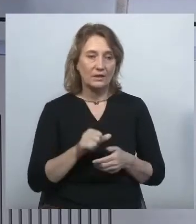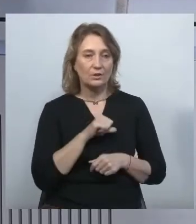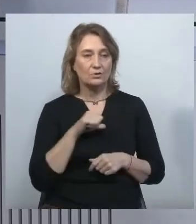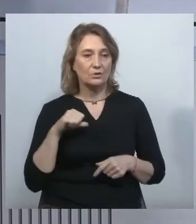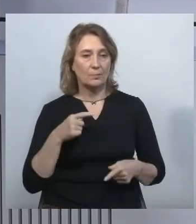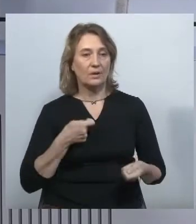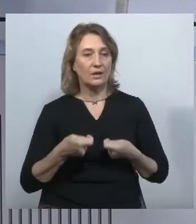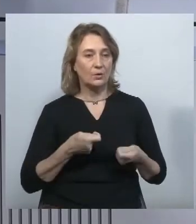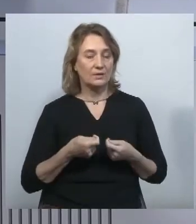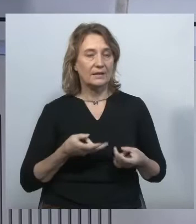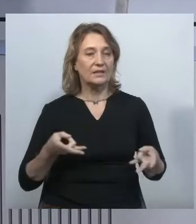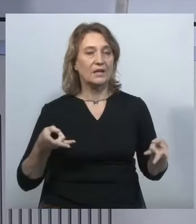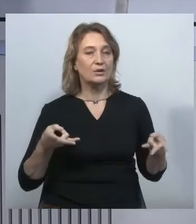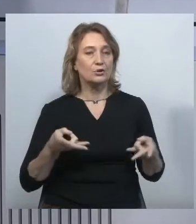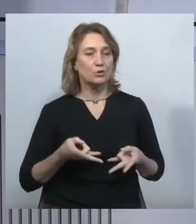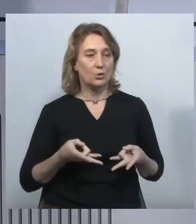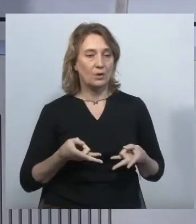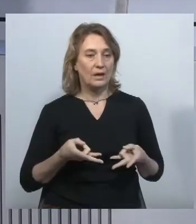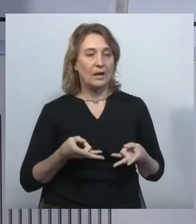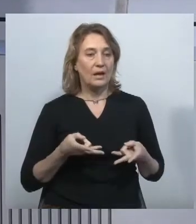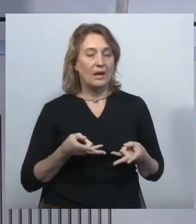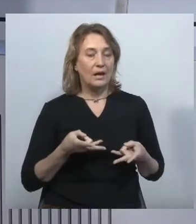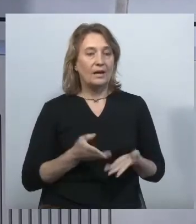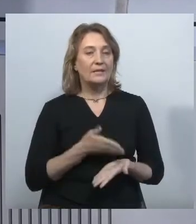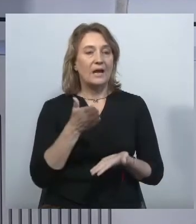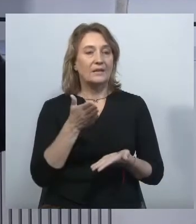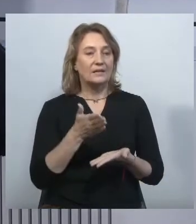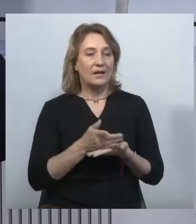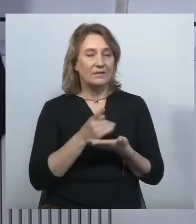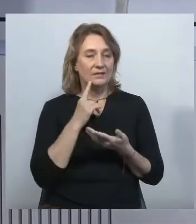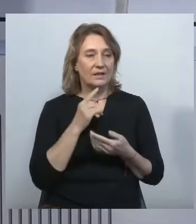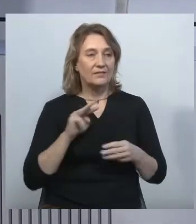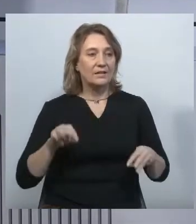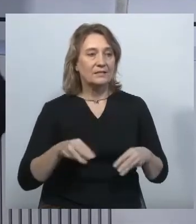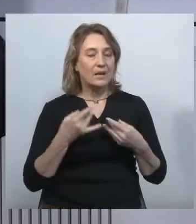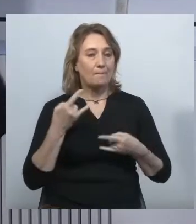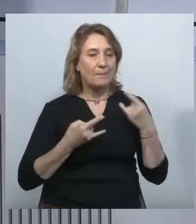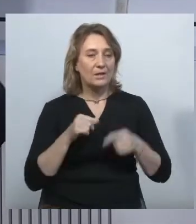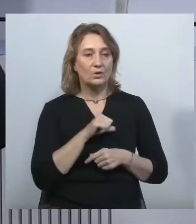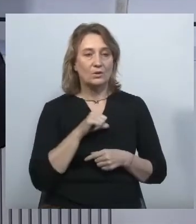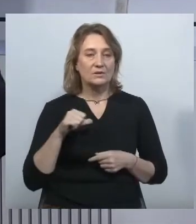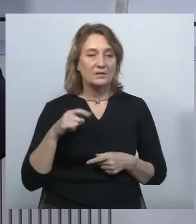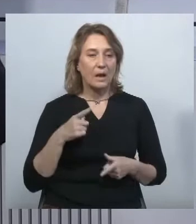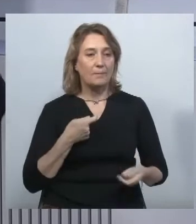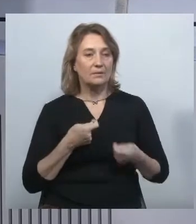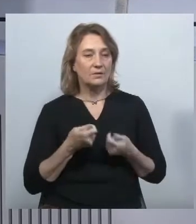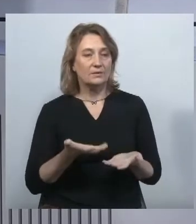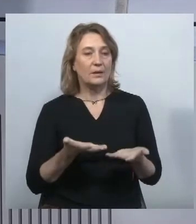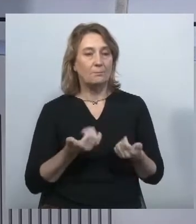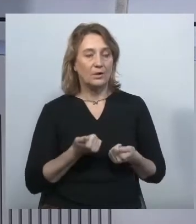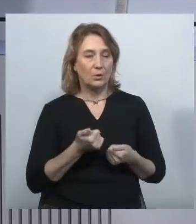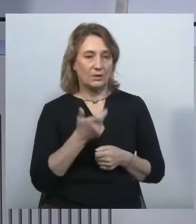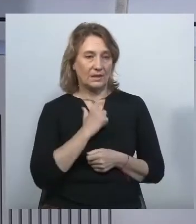understanding on what is responsibility, what is self-regulation, because such policies mean that the media